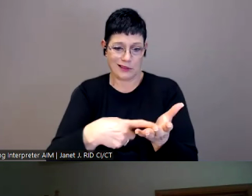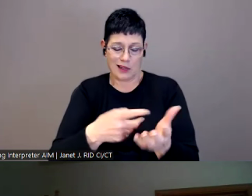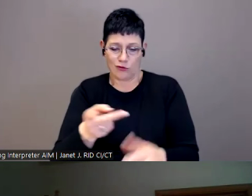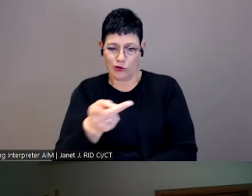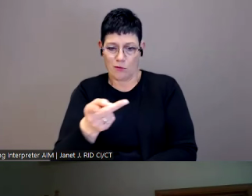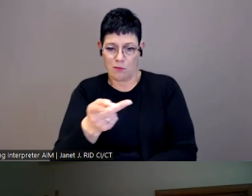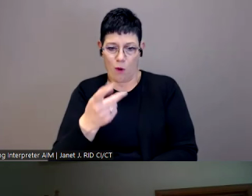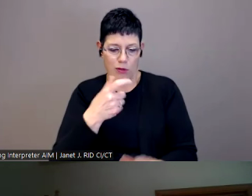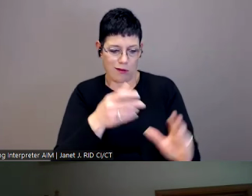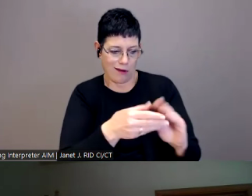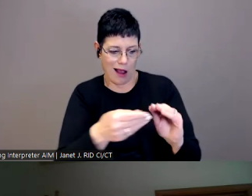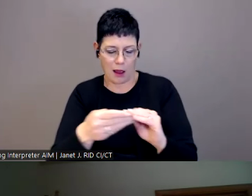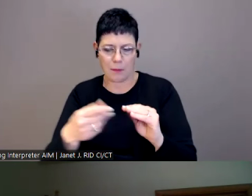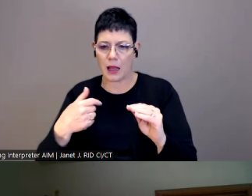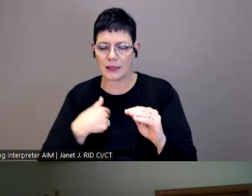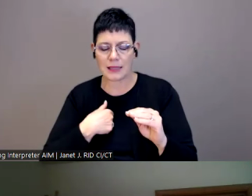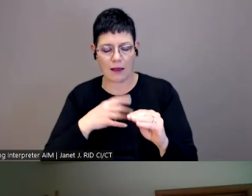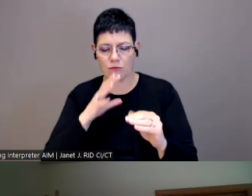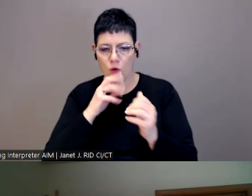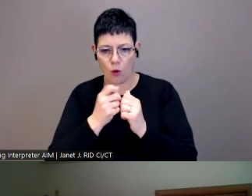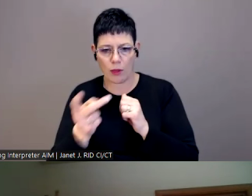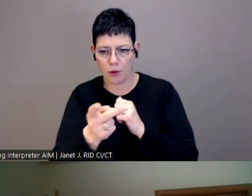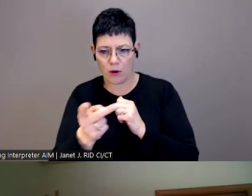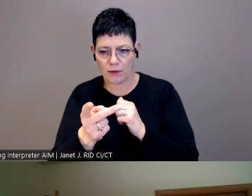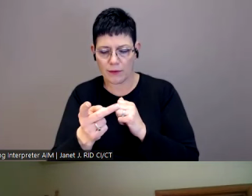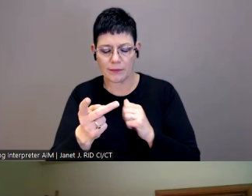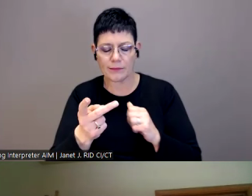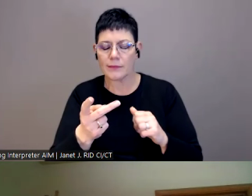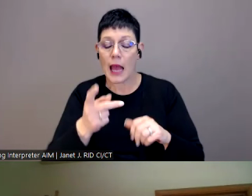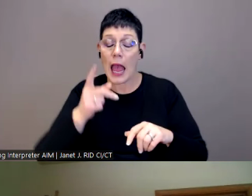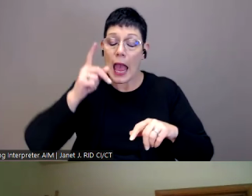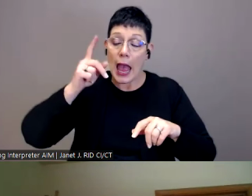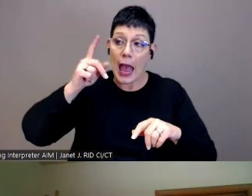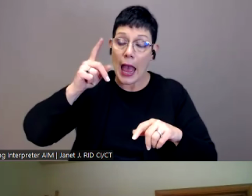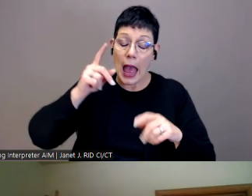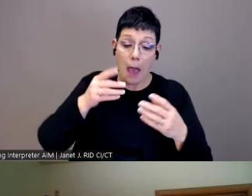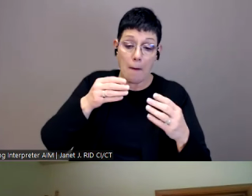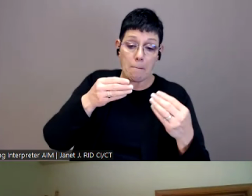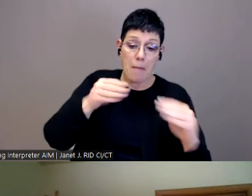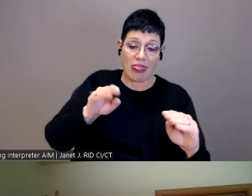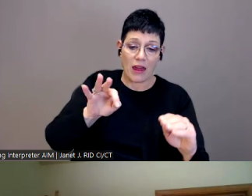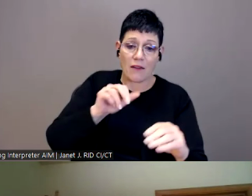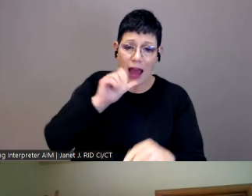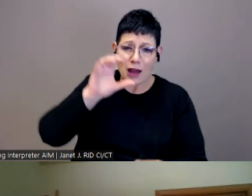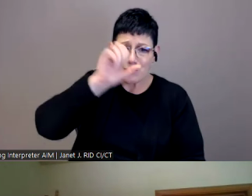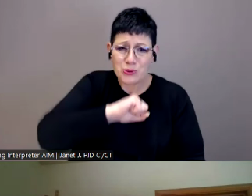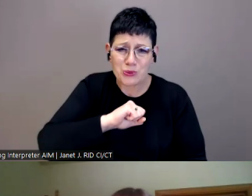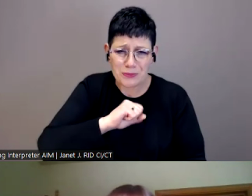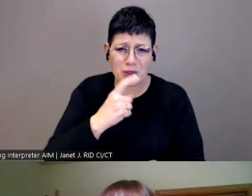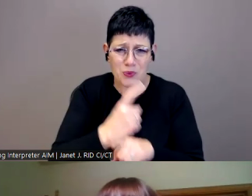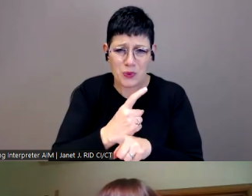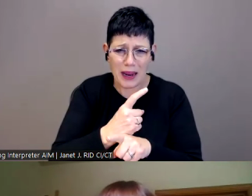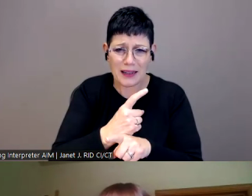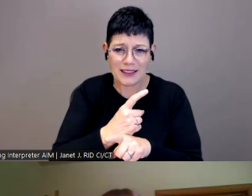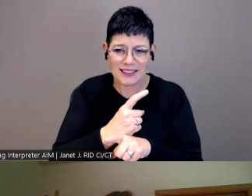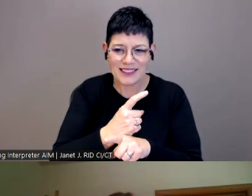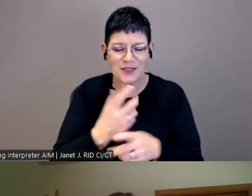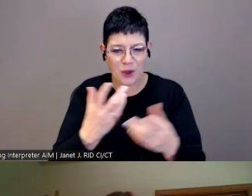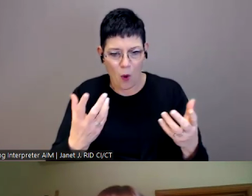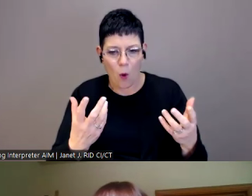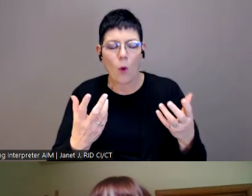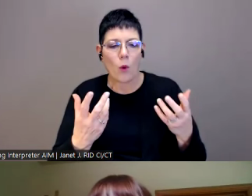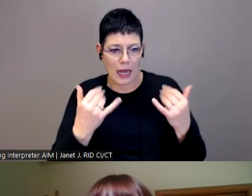had really great conversations with you both where we talk about not assuming methodology. And so now that we've gotten really tight on like where you need to be